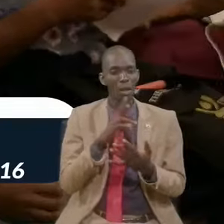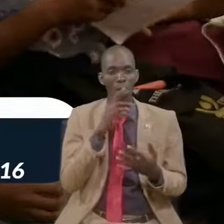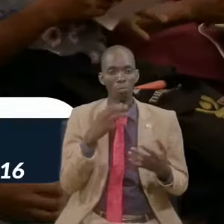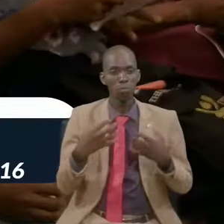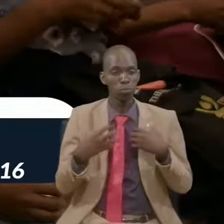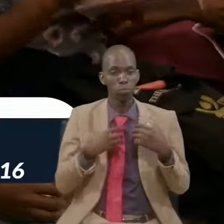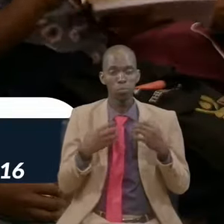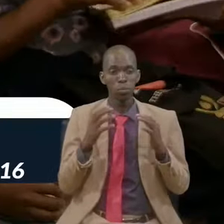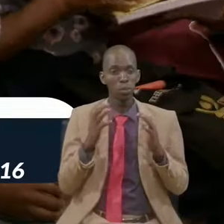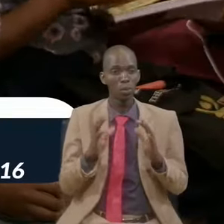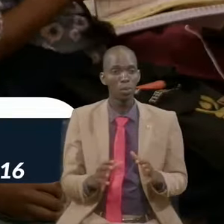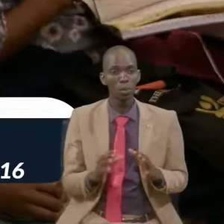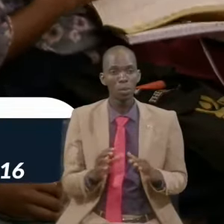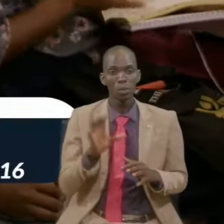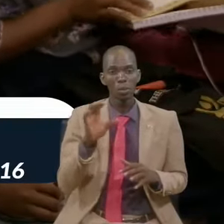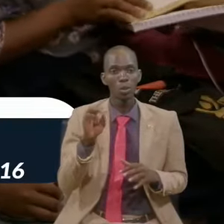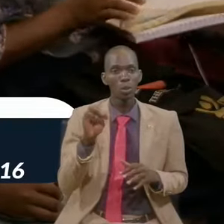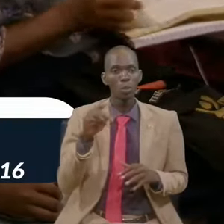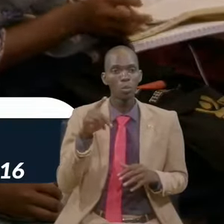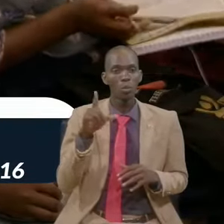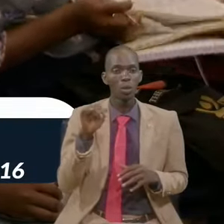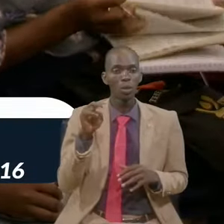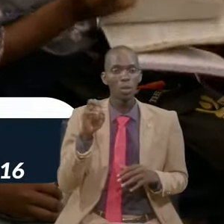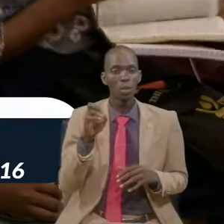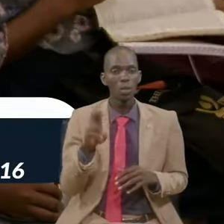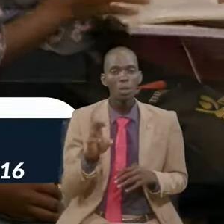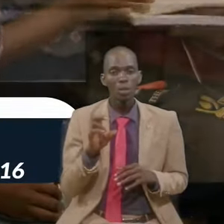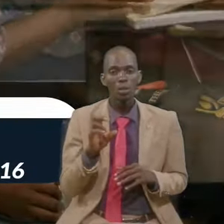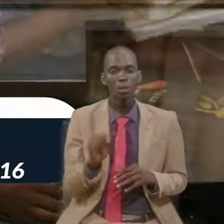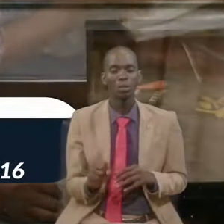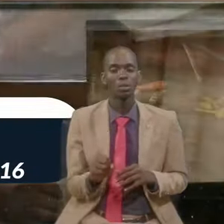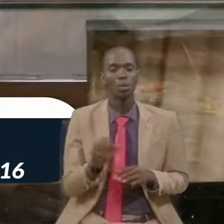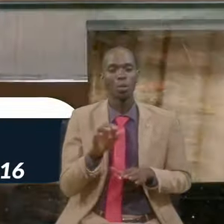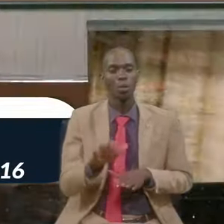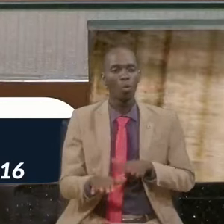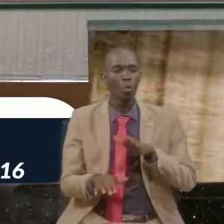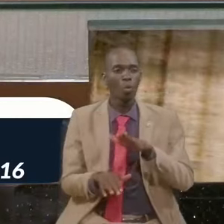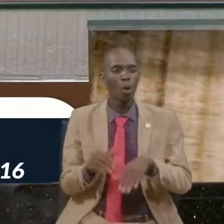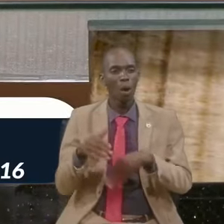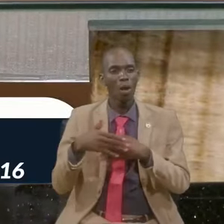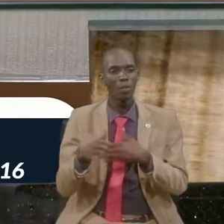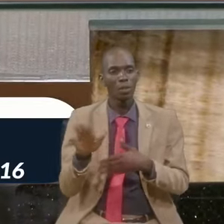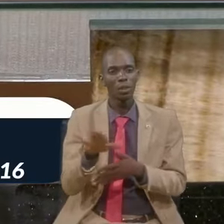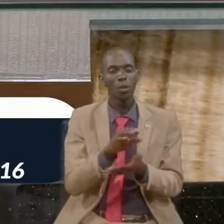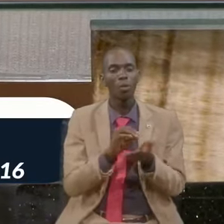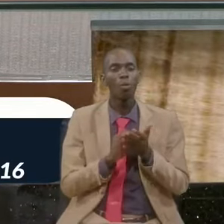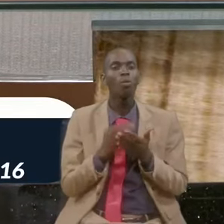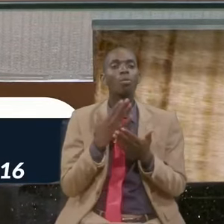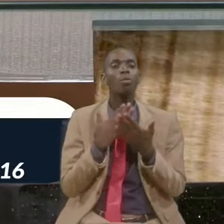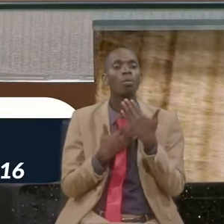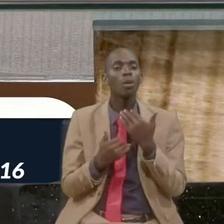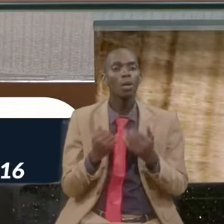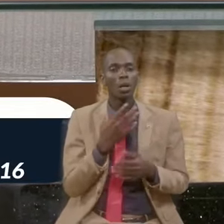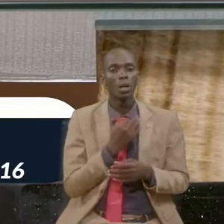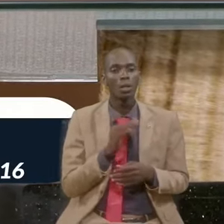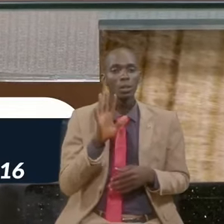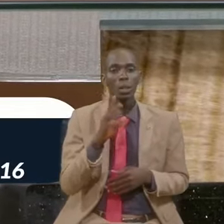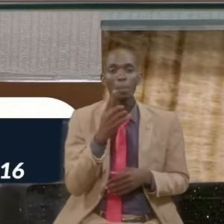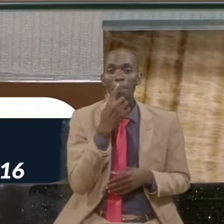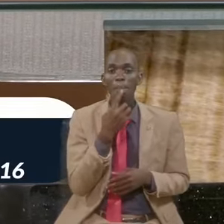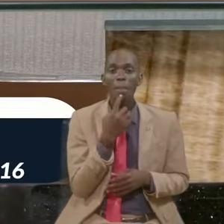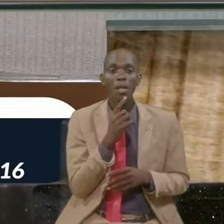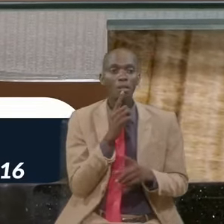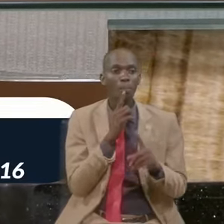murmurers, complainers, walking after their own lusts, and their